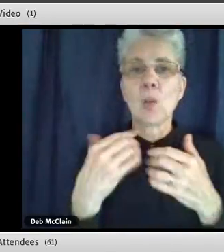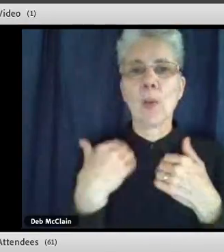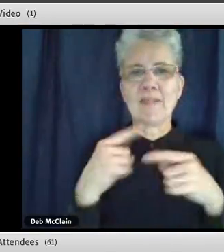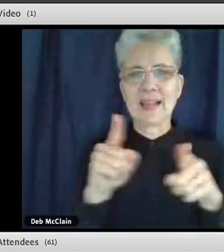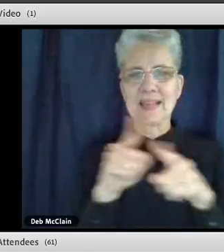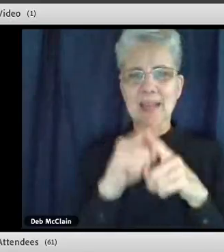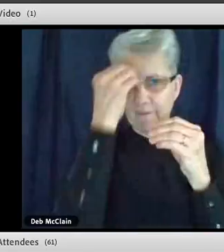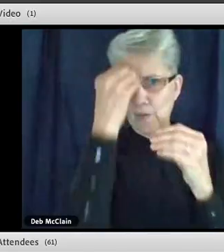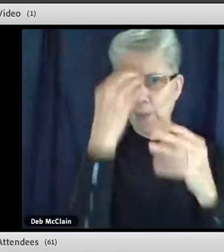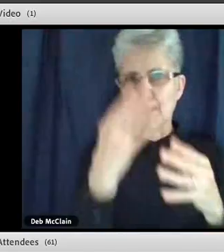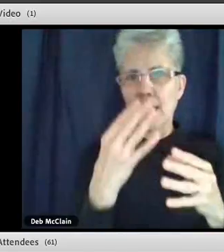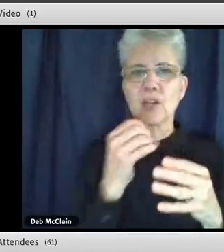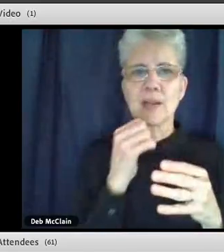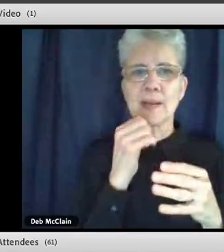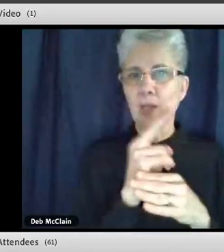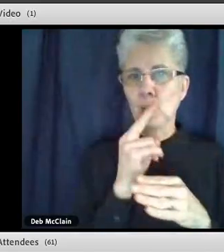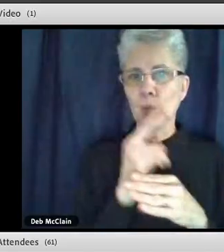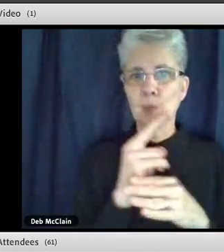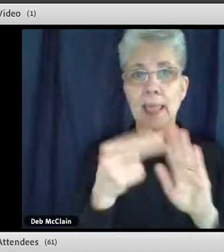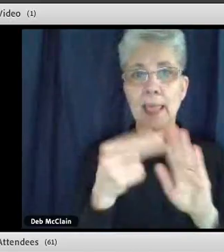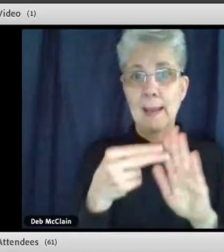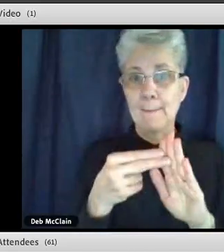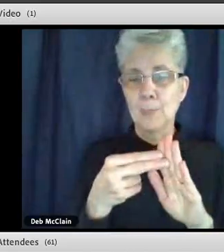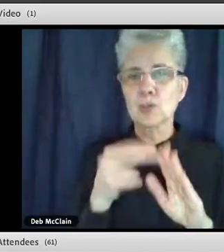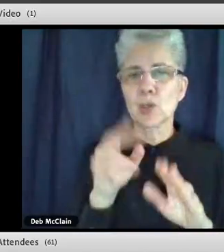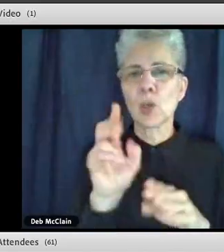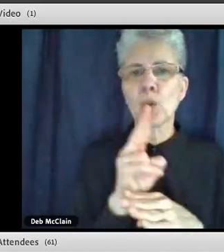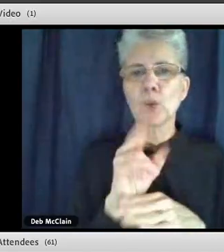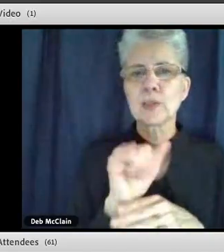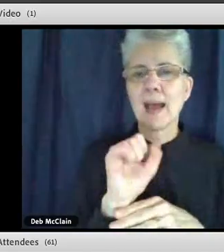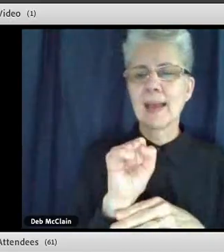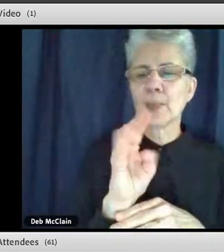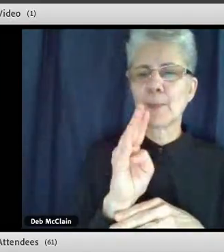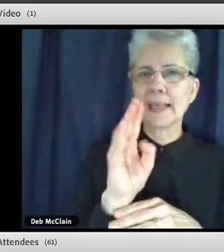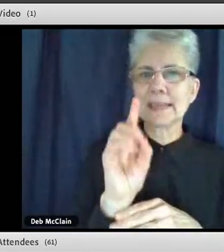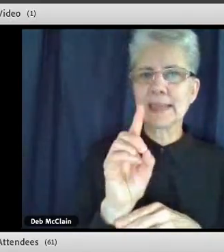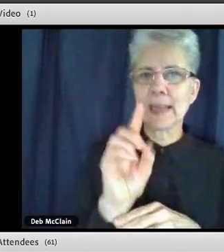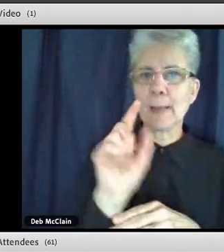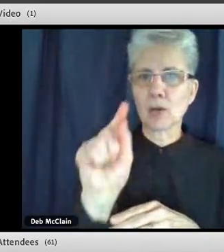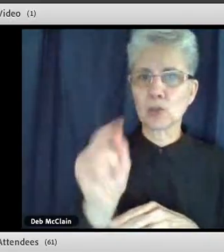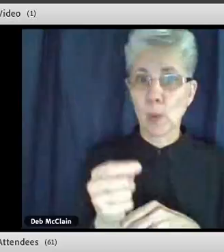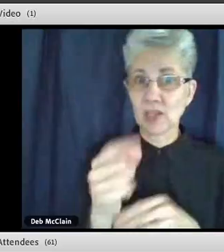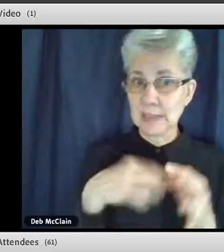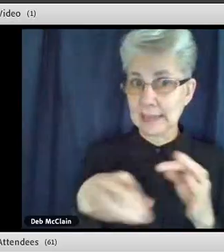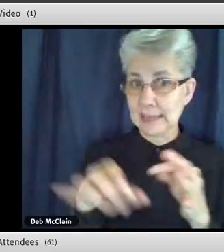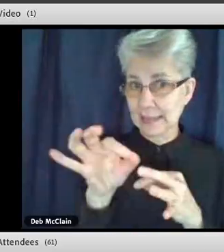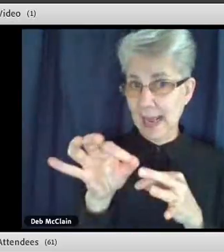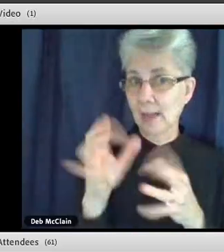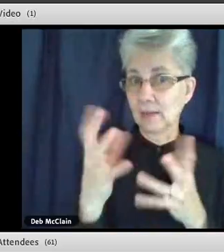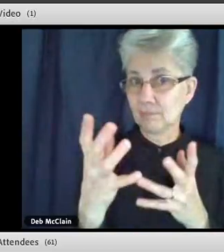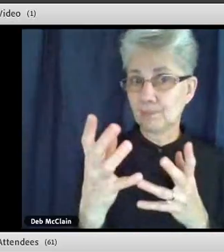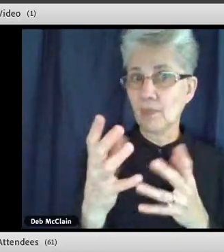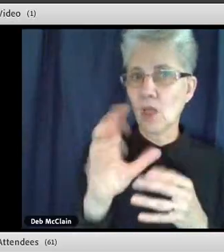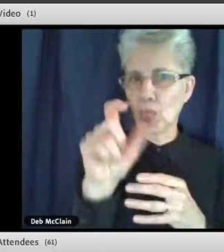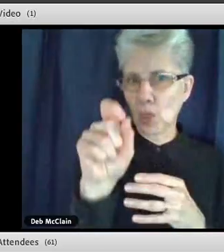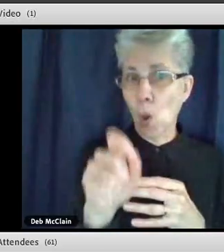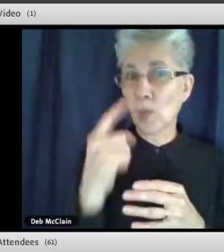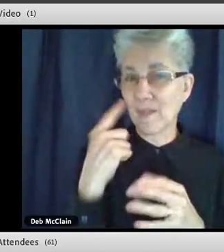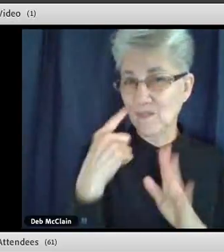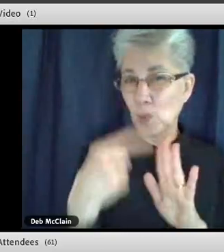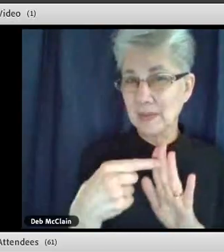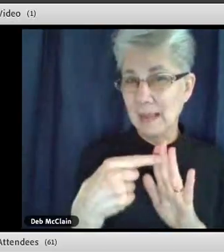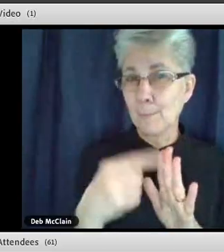information without having to use these labels, using ISBD punctuation marks instead, right? So that colon, as I told you,